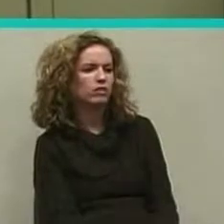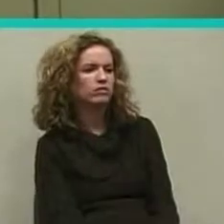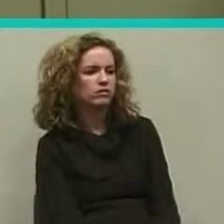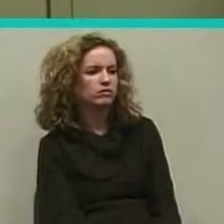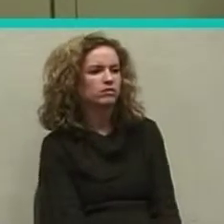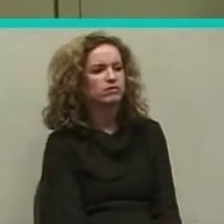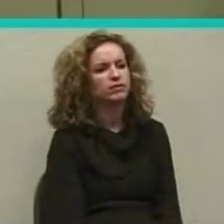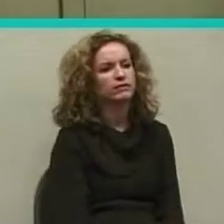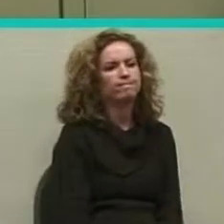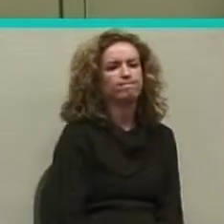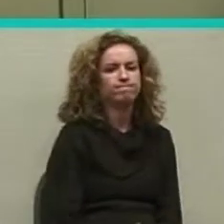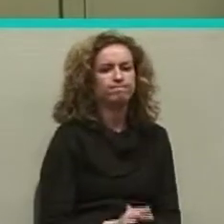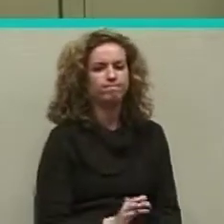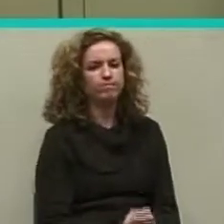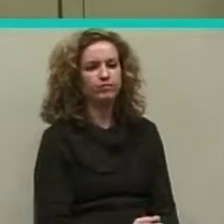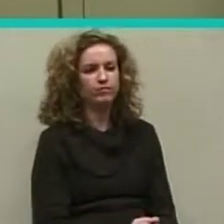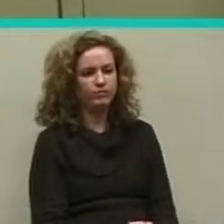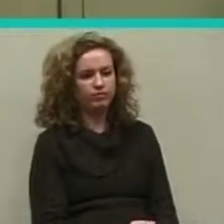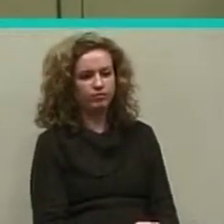study.